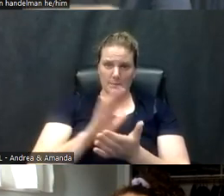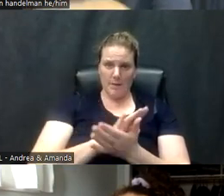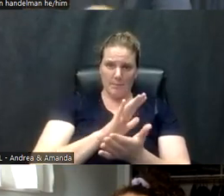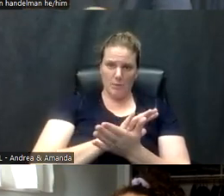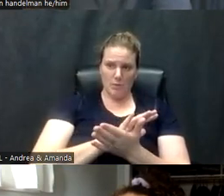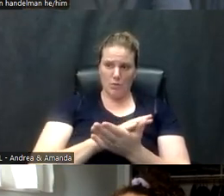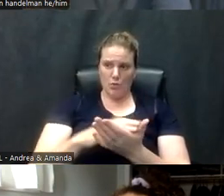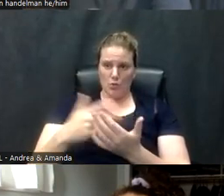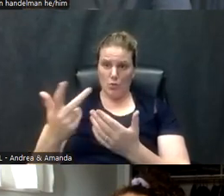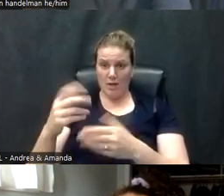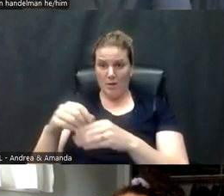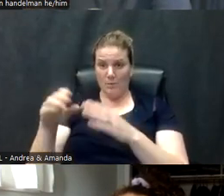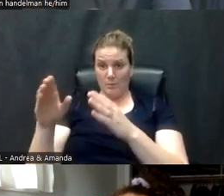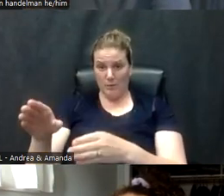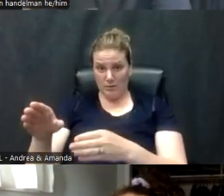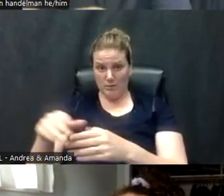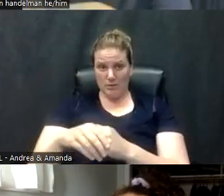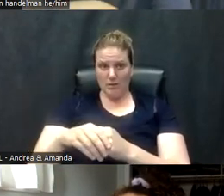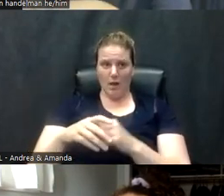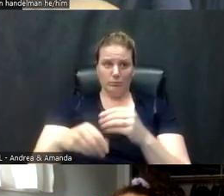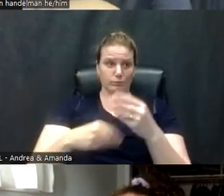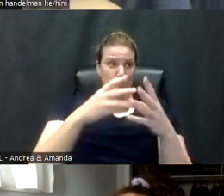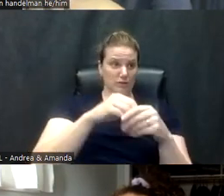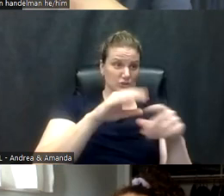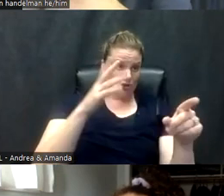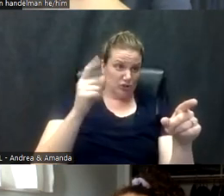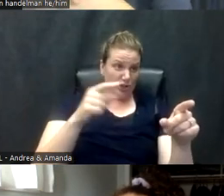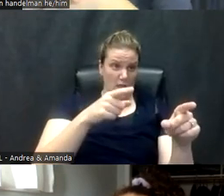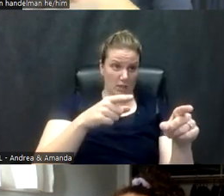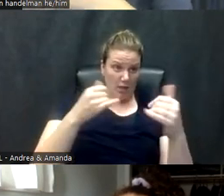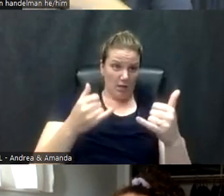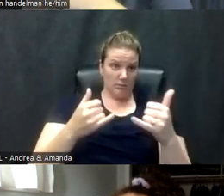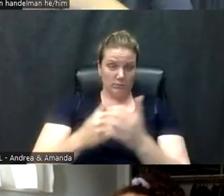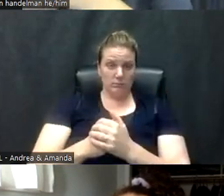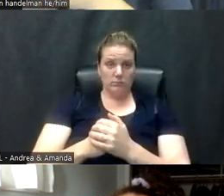in-person. I just uploaded that into the chat. So I'm,